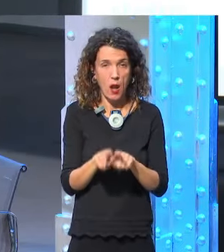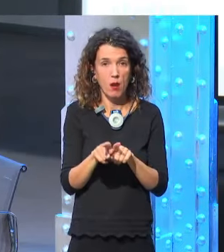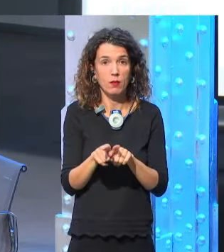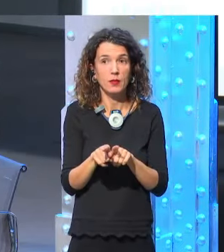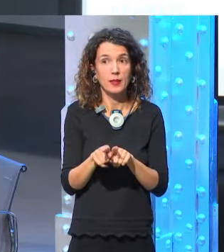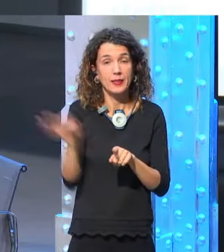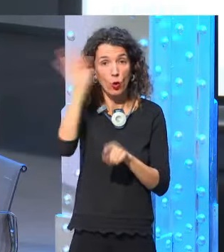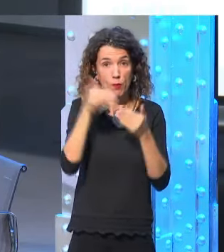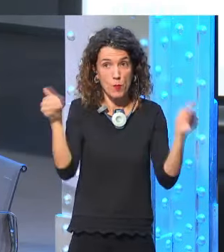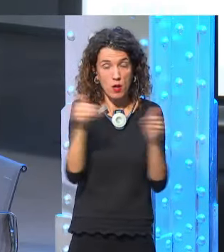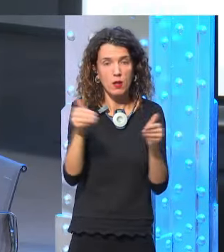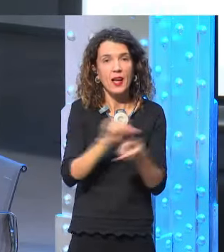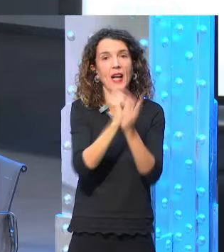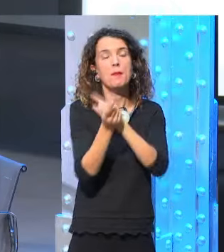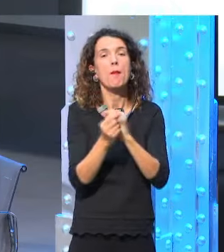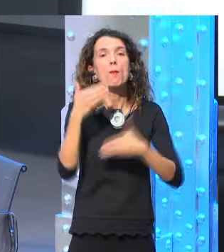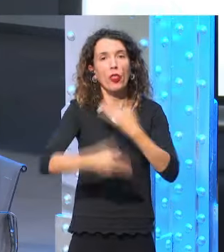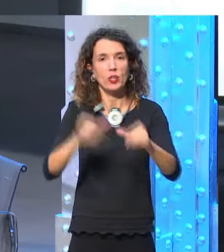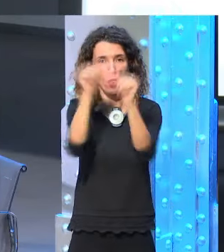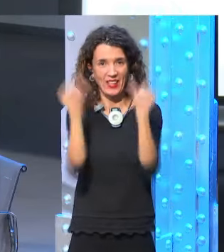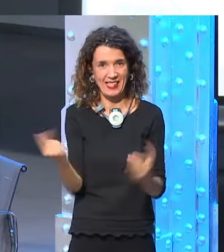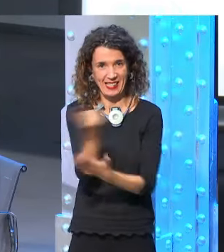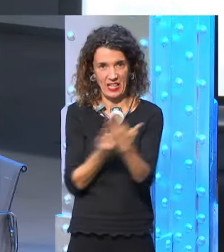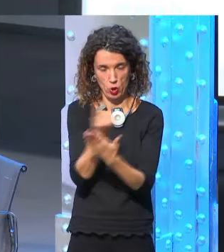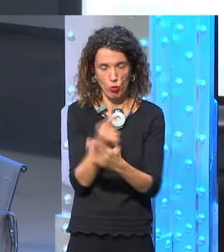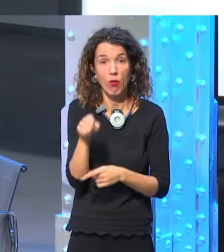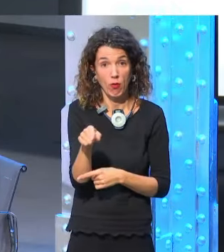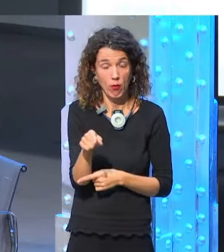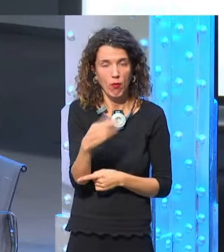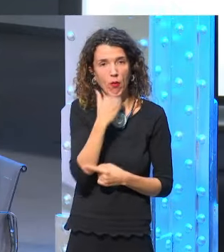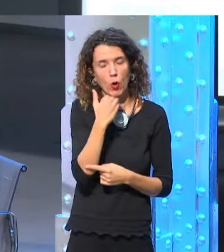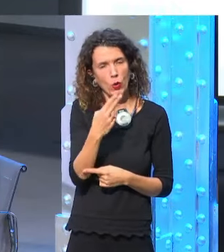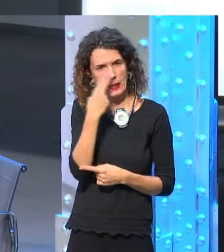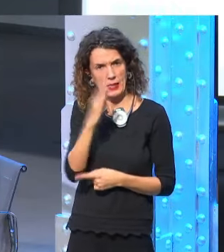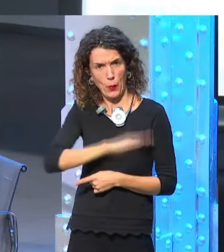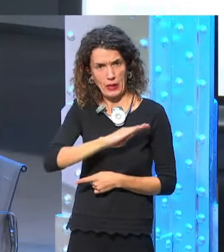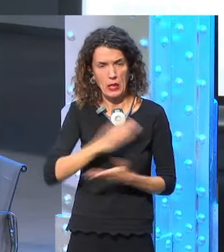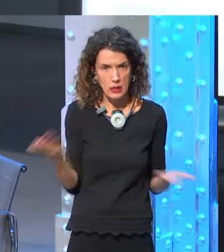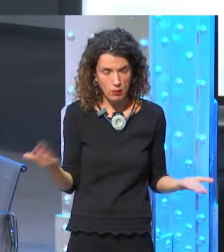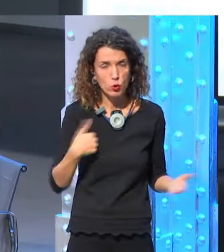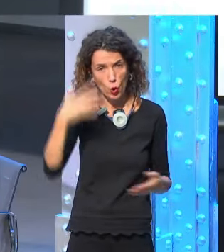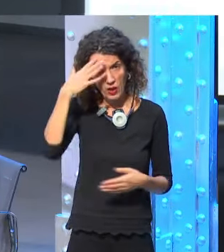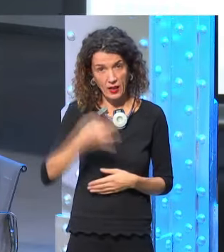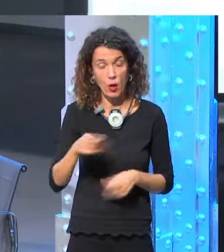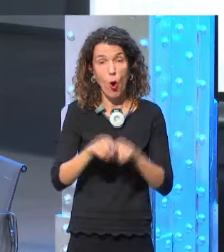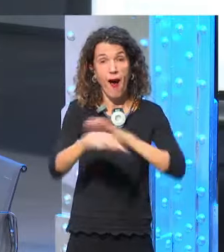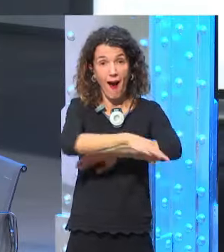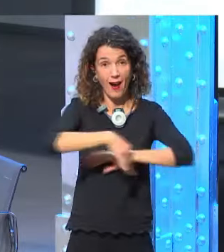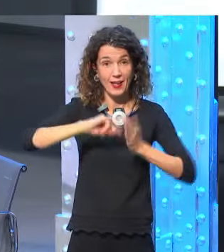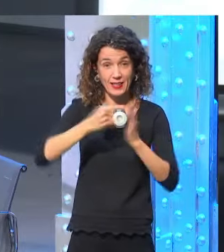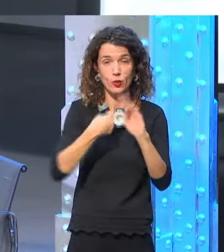of processes, and that's something which we're very interested in, and I think architects, designers don't